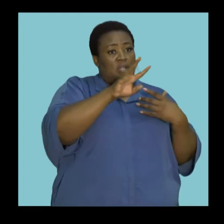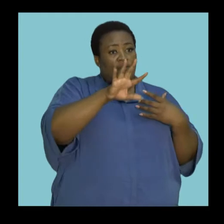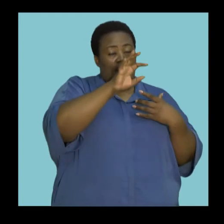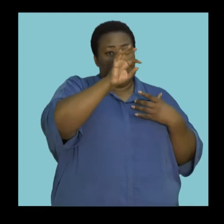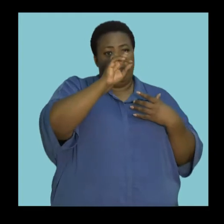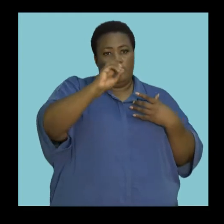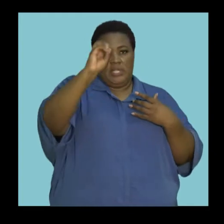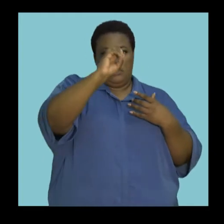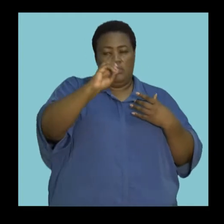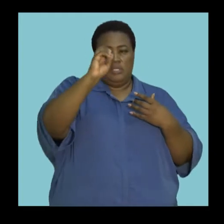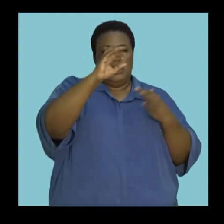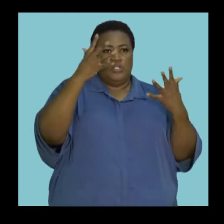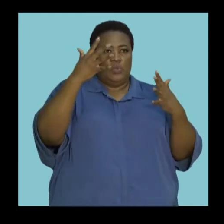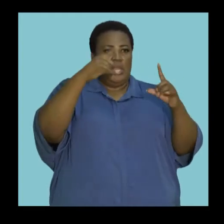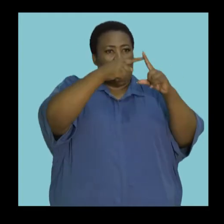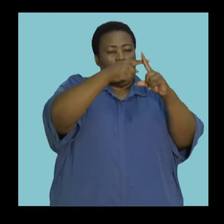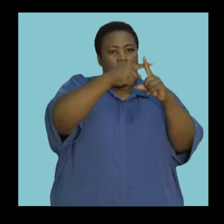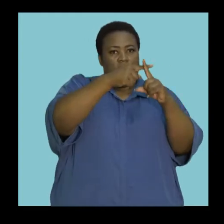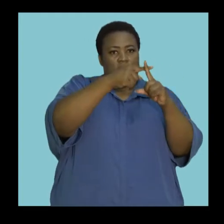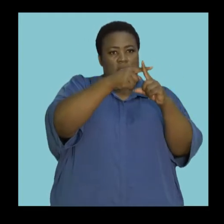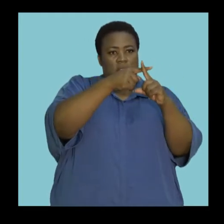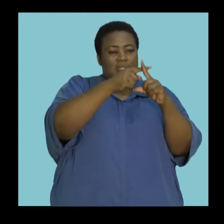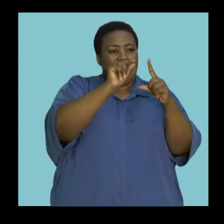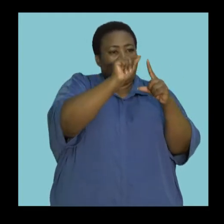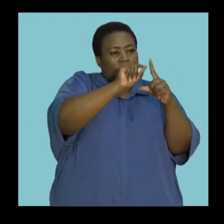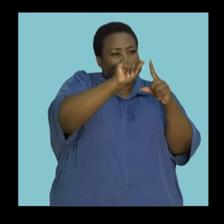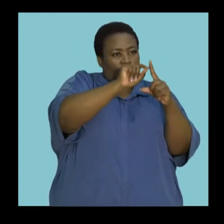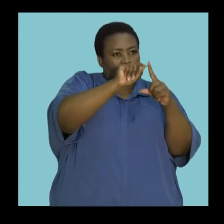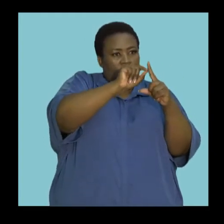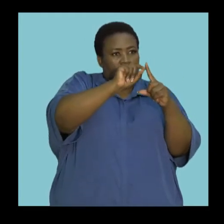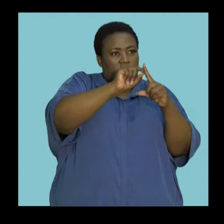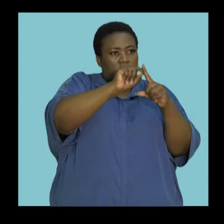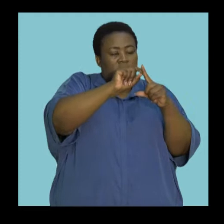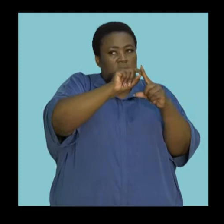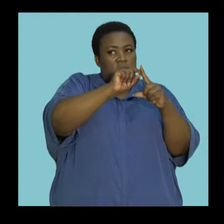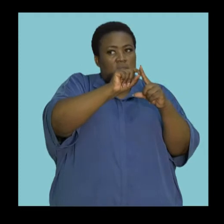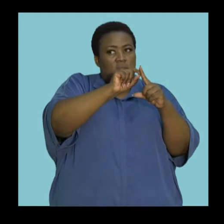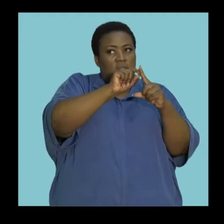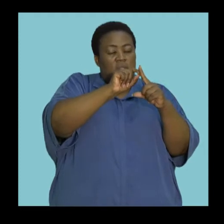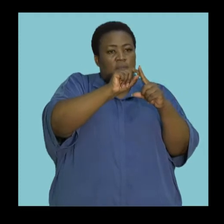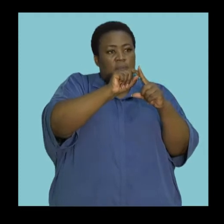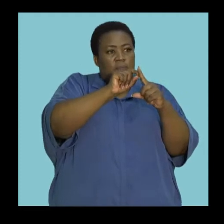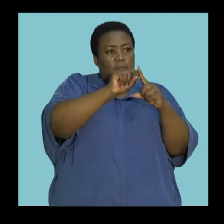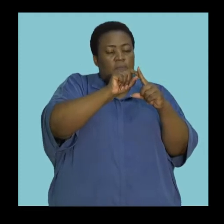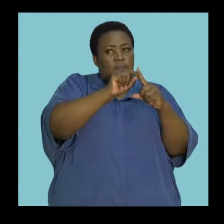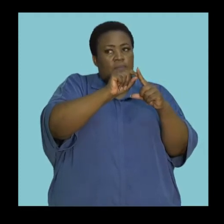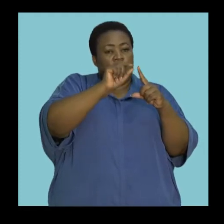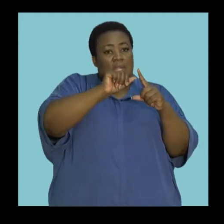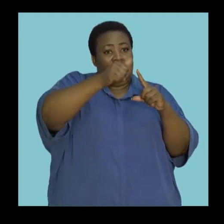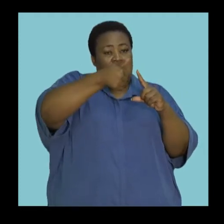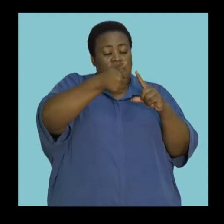so that's where it intersects, and I place a simple small dot that makes it clearly visible for me. The